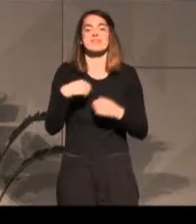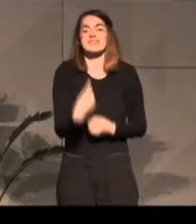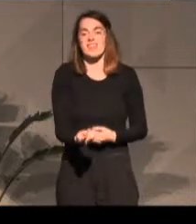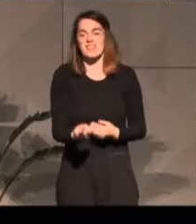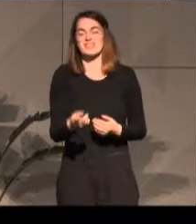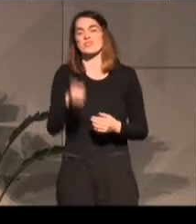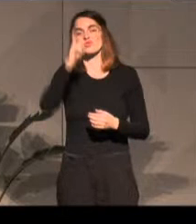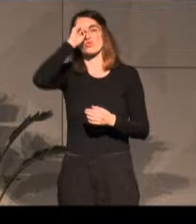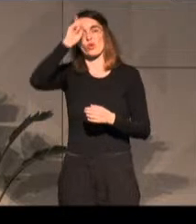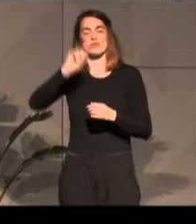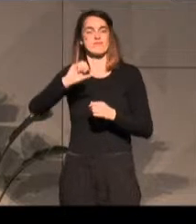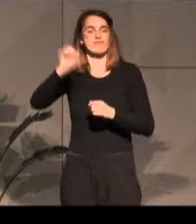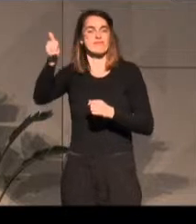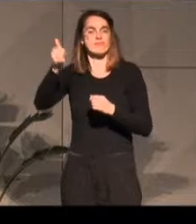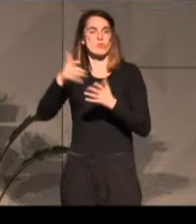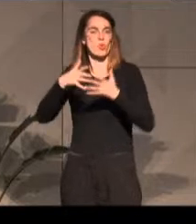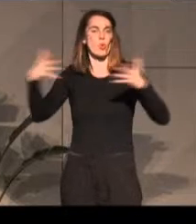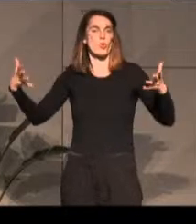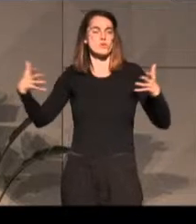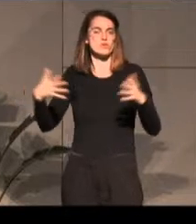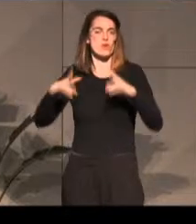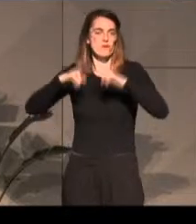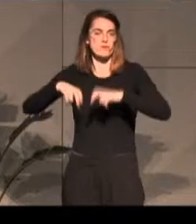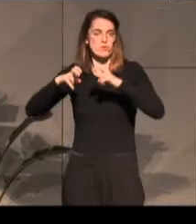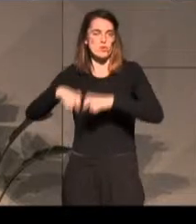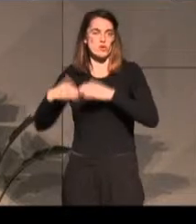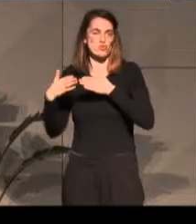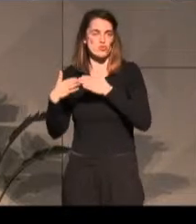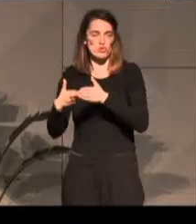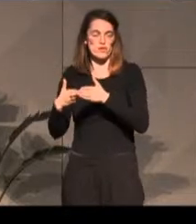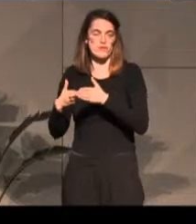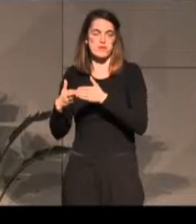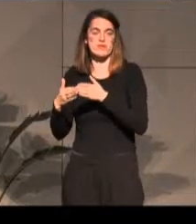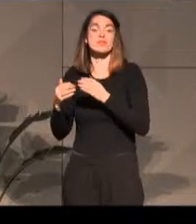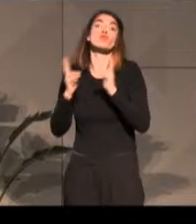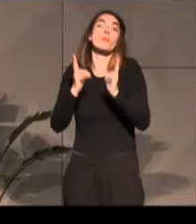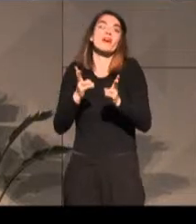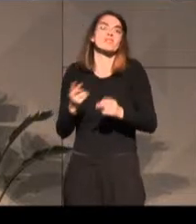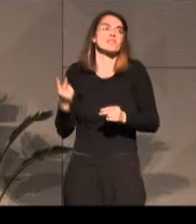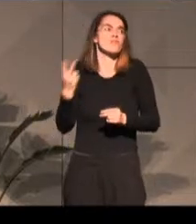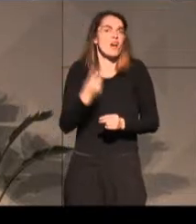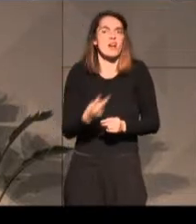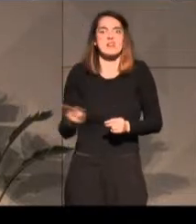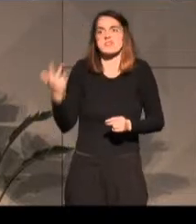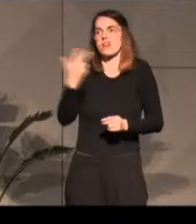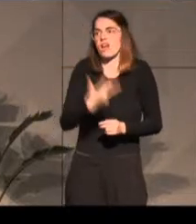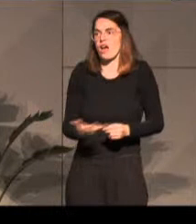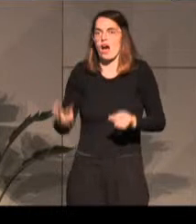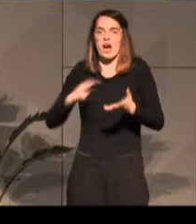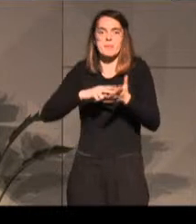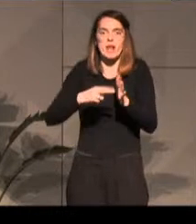And then we used the two largest research vessels that